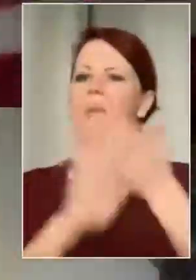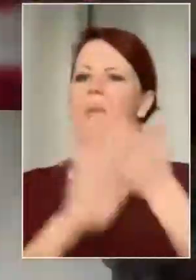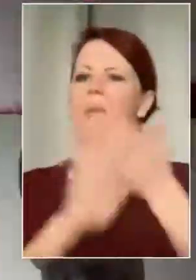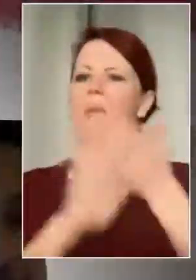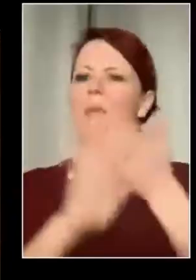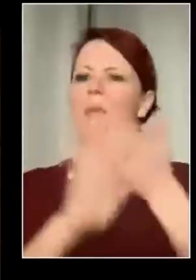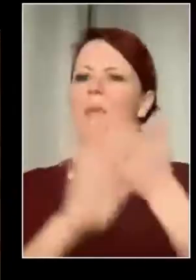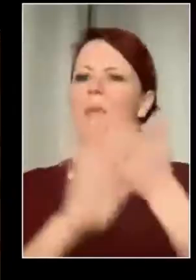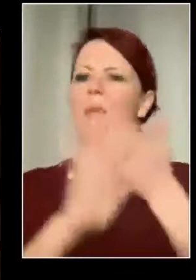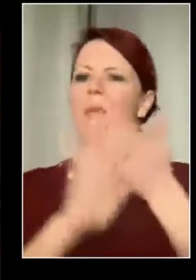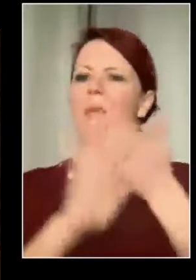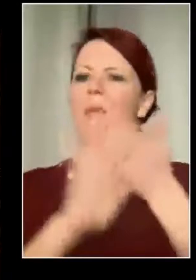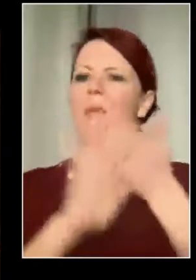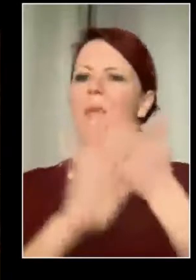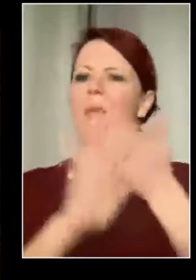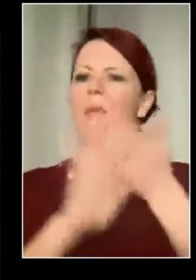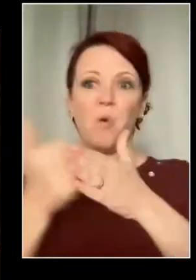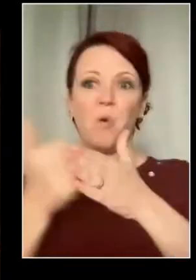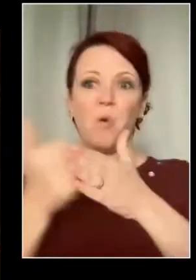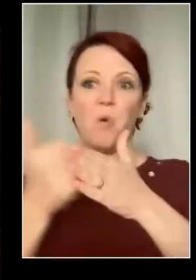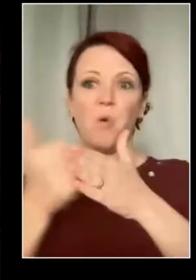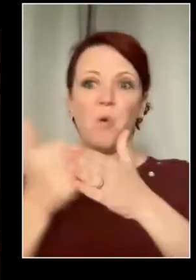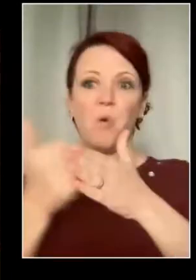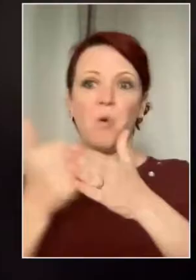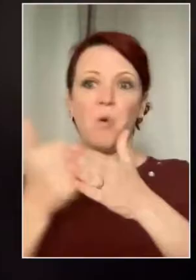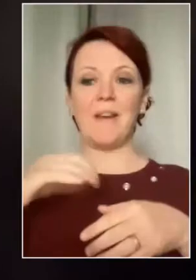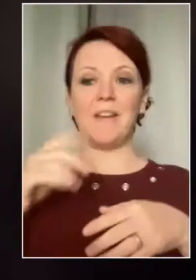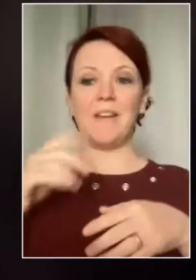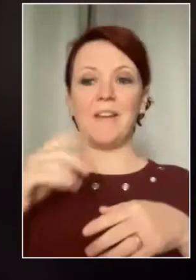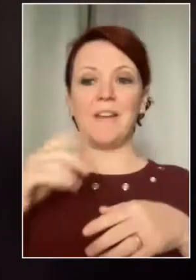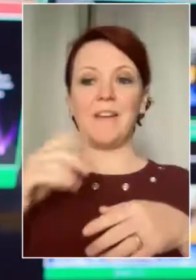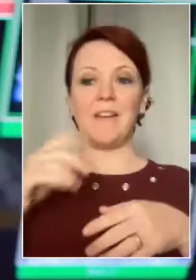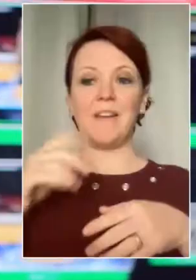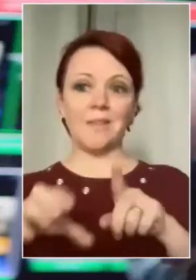also will benefit other organisations going forward.